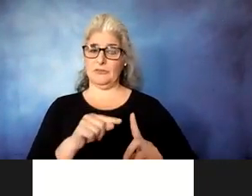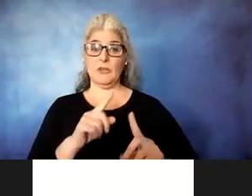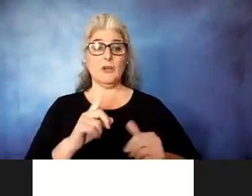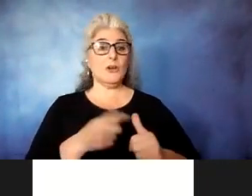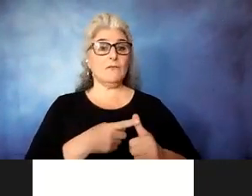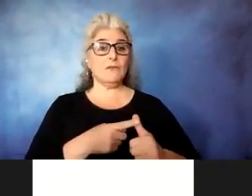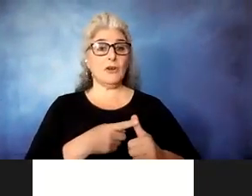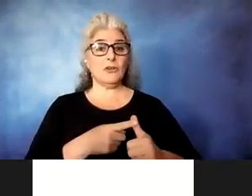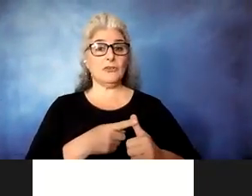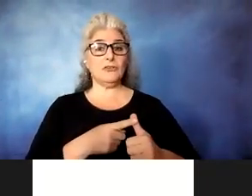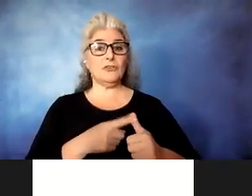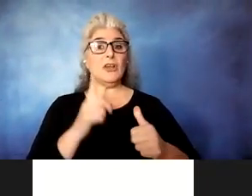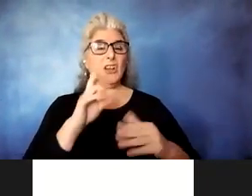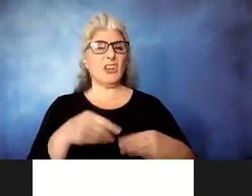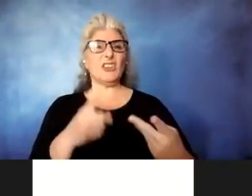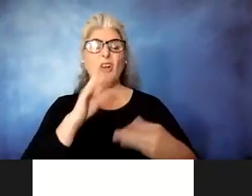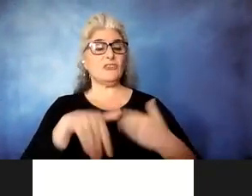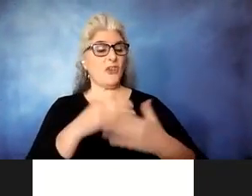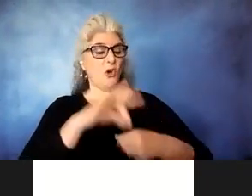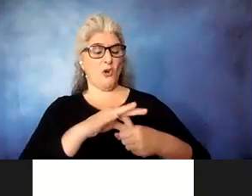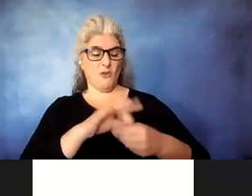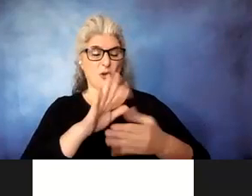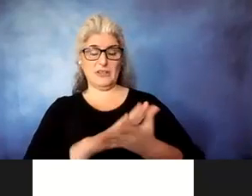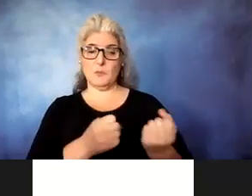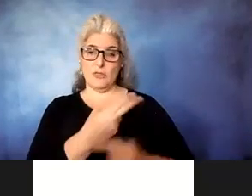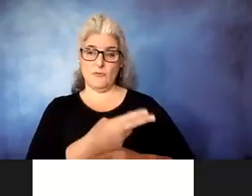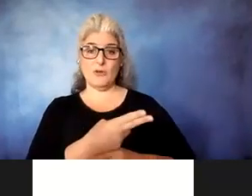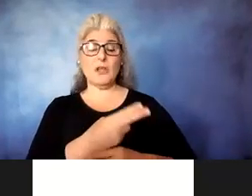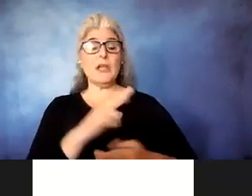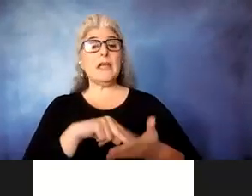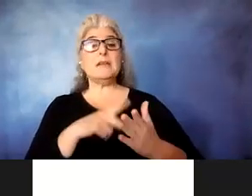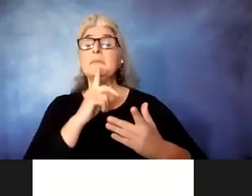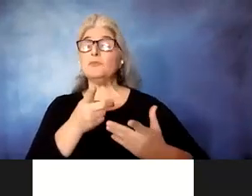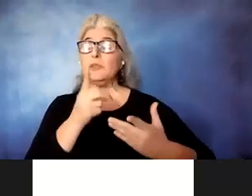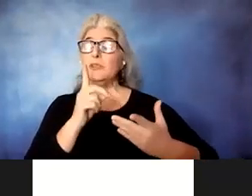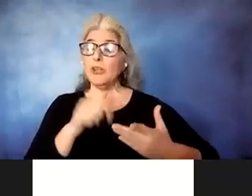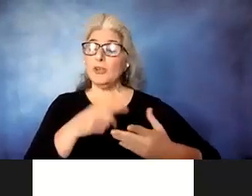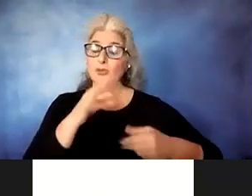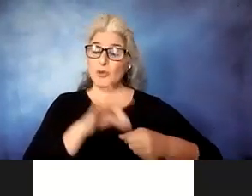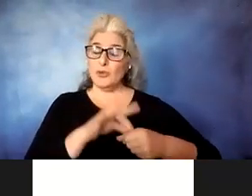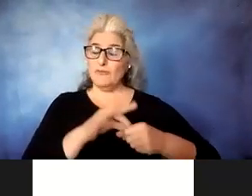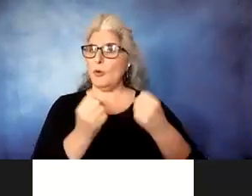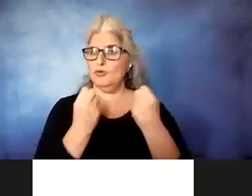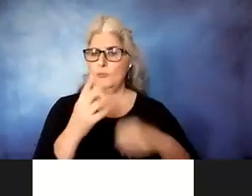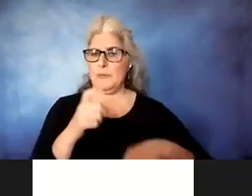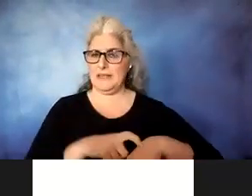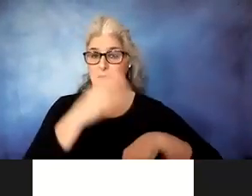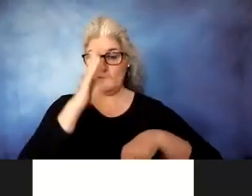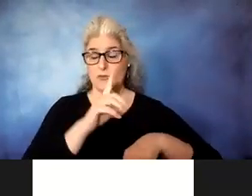to invalidate your ballot. So it's called overvoting. So we say, do not give multiple candidates the same